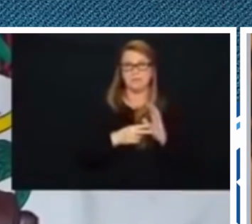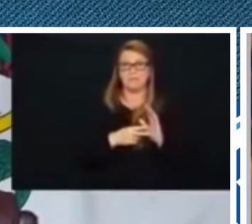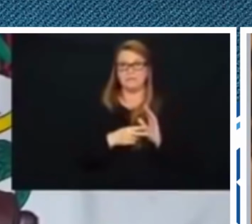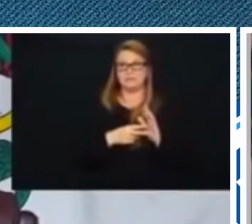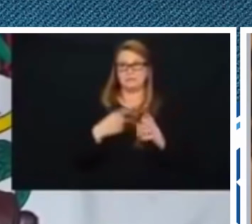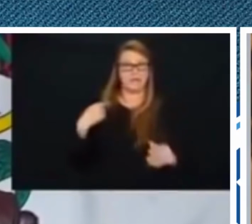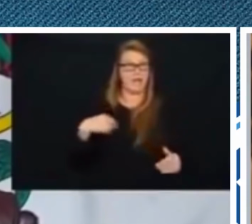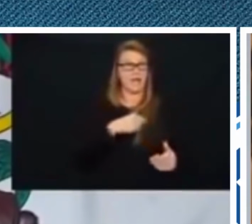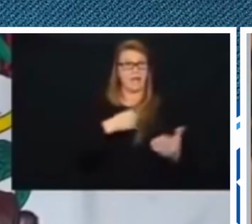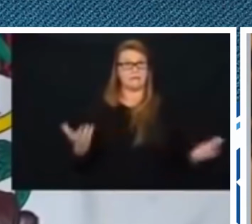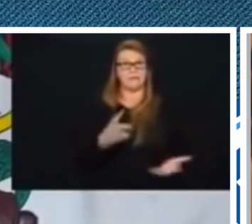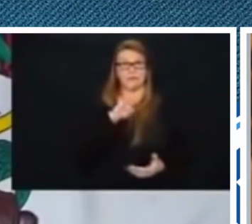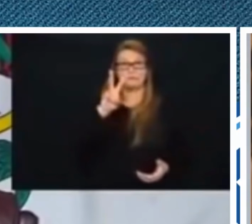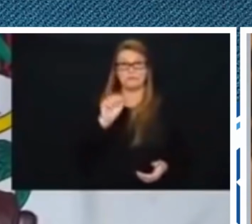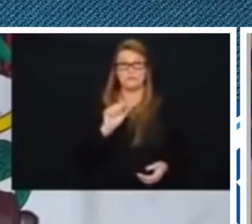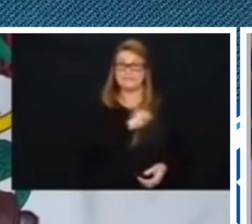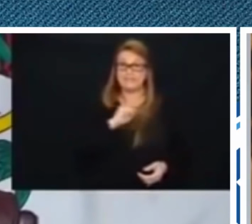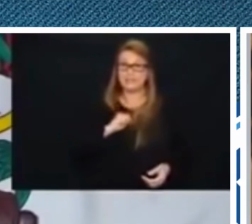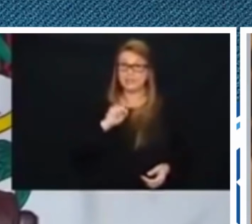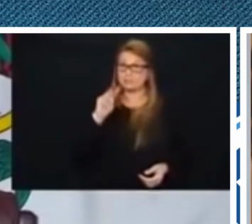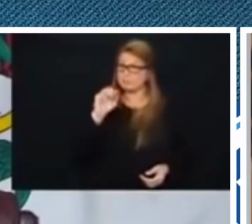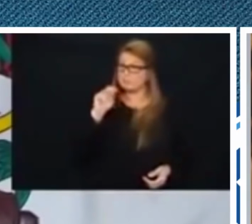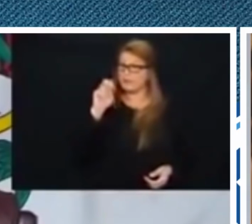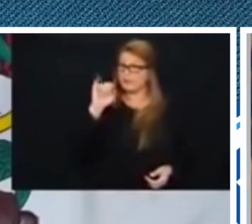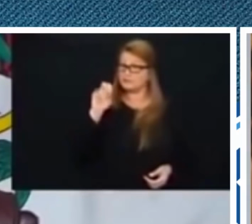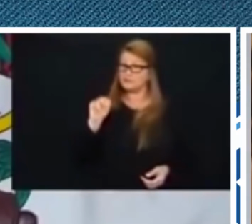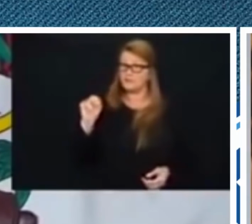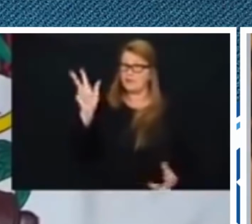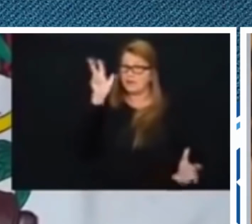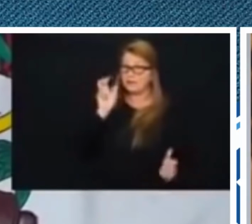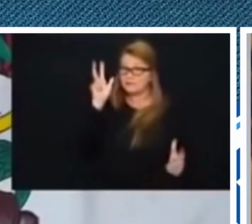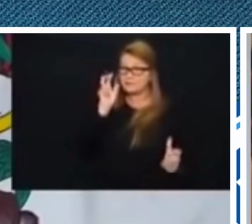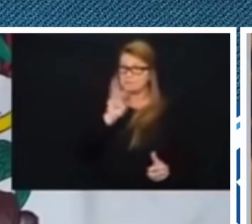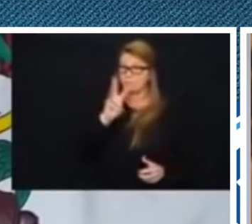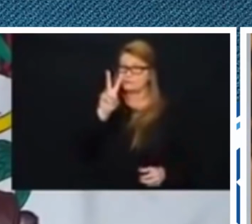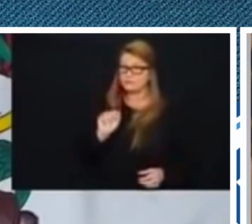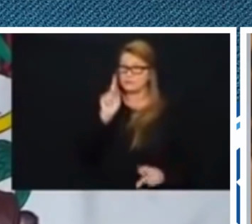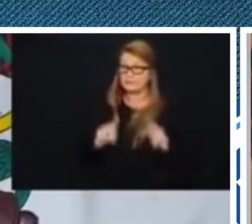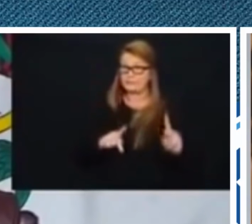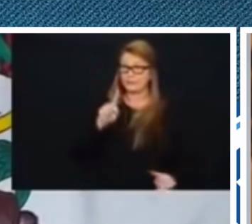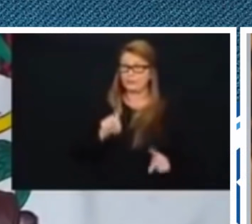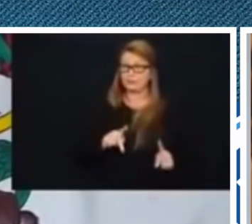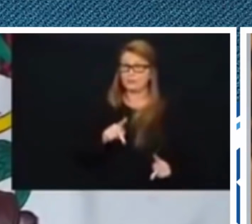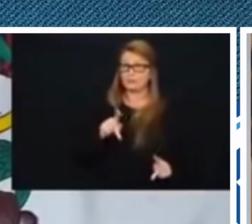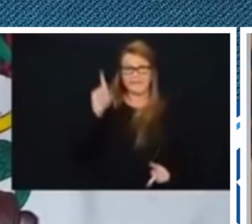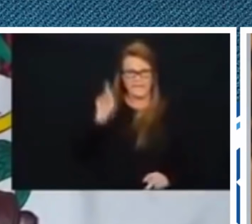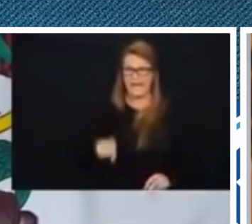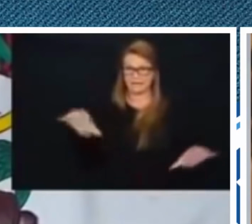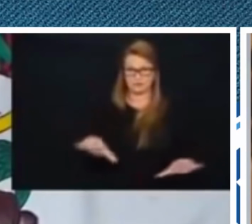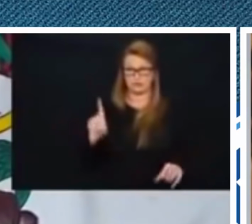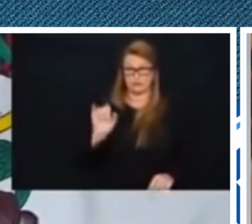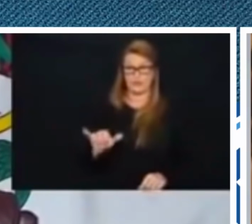Virginians. Senator Manchin really and truly listens to West Virginians, and he's got to. He's got to in